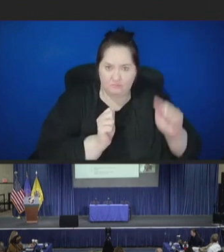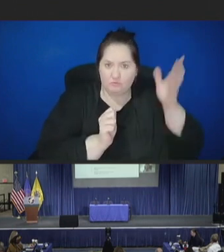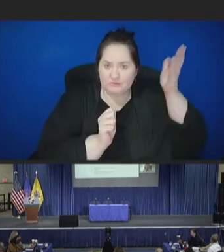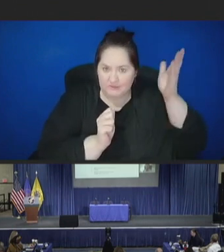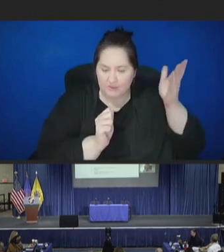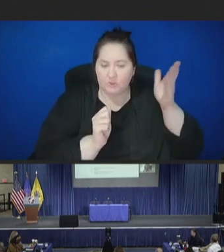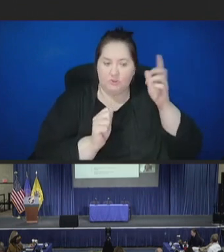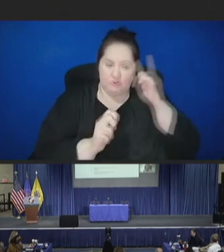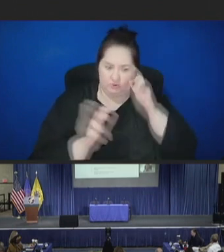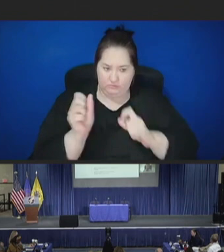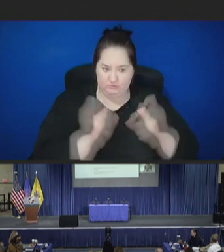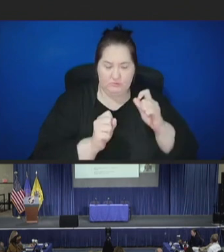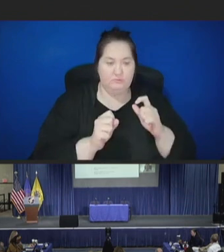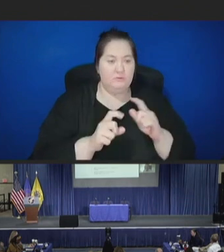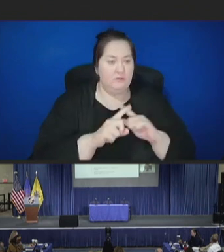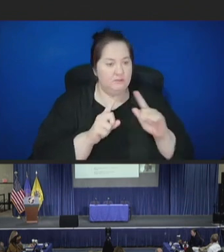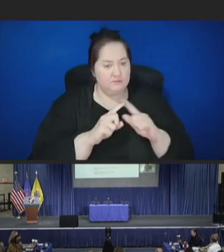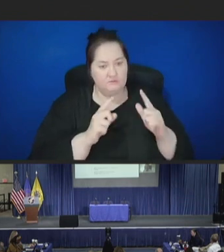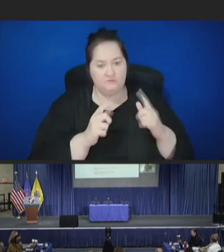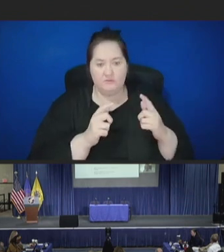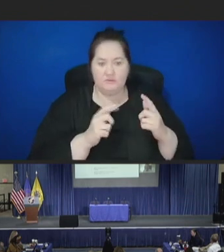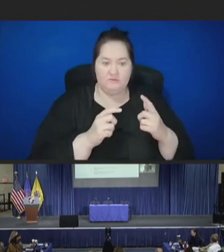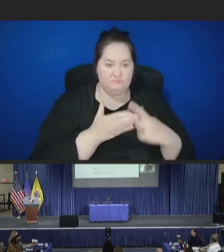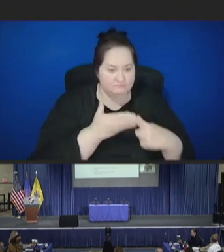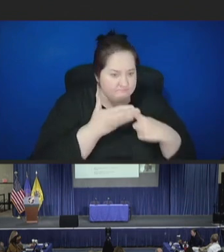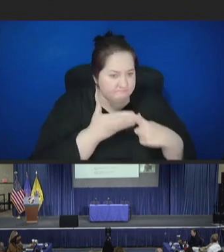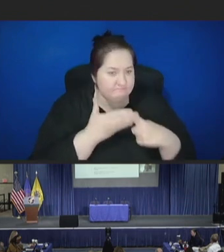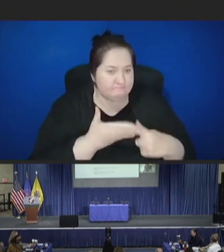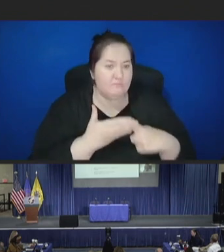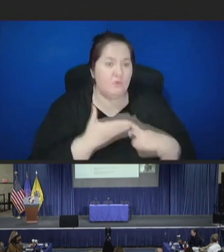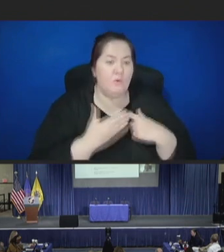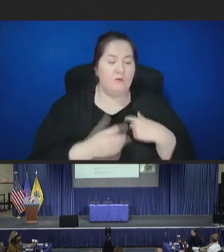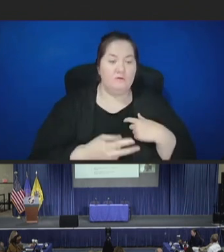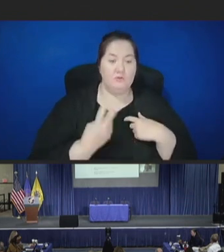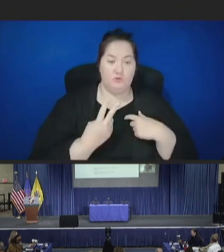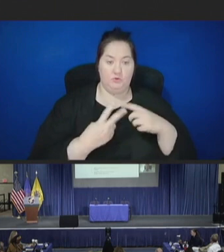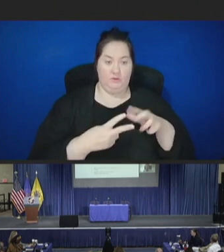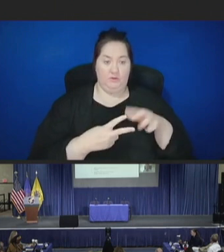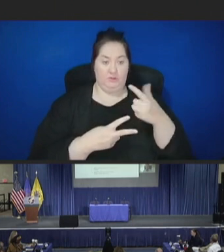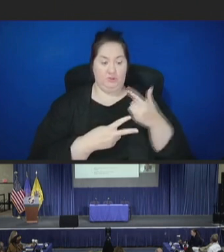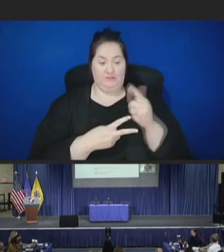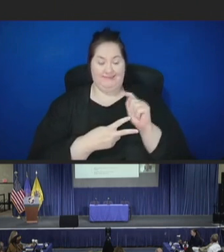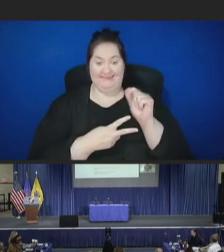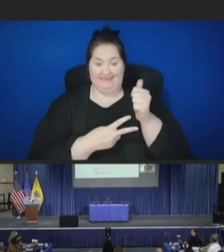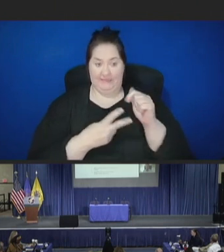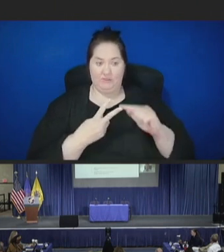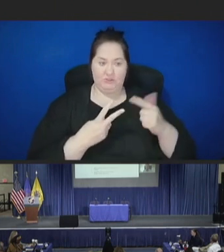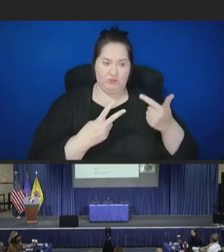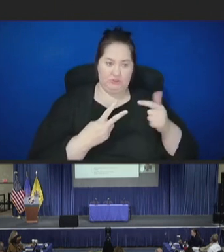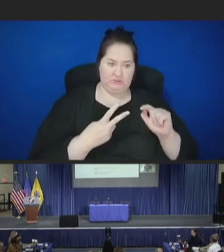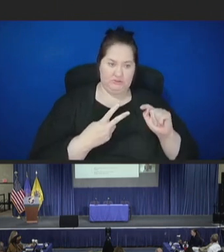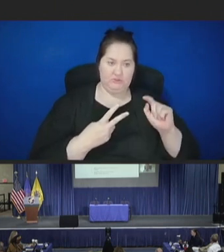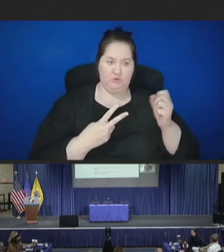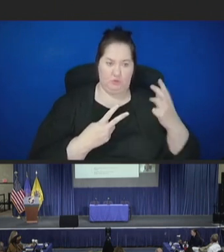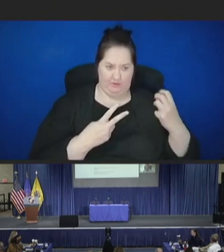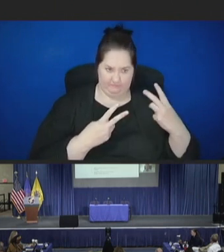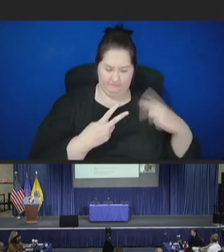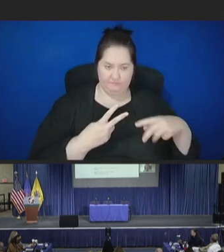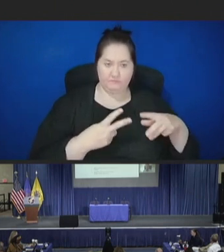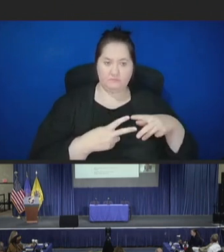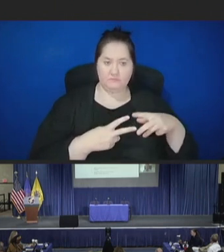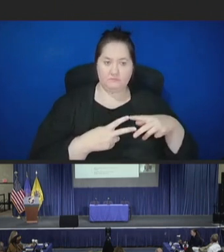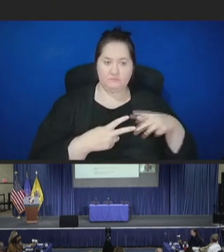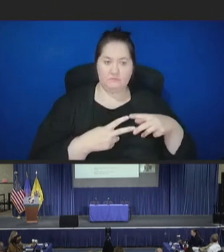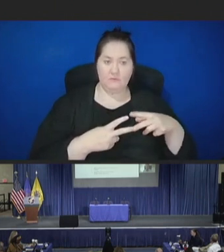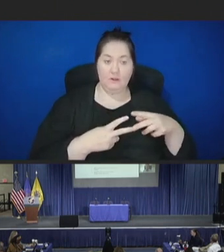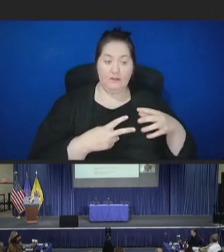many rounds of optimization, we have these two immunogens that we call GT10 and GT12 that not only